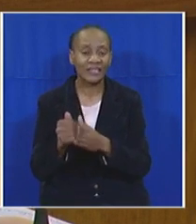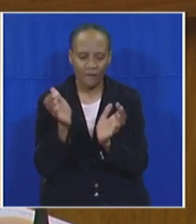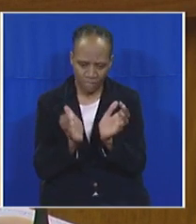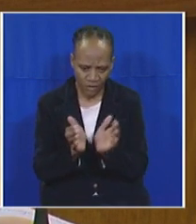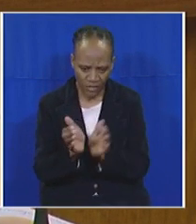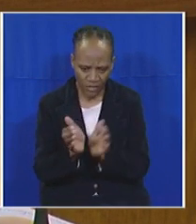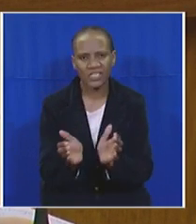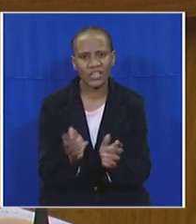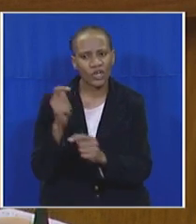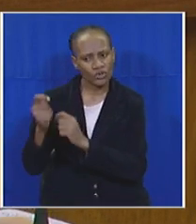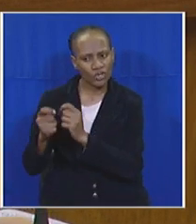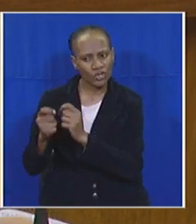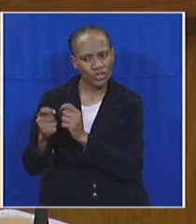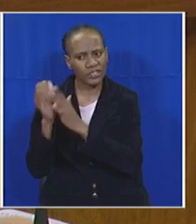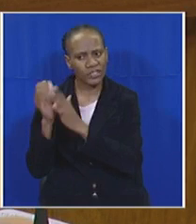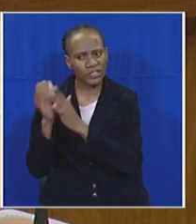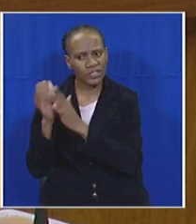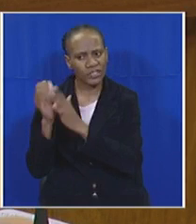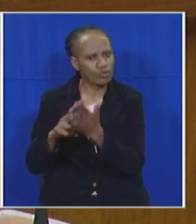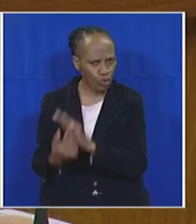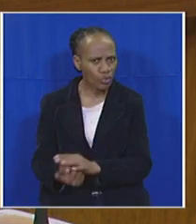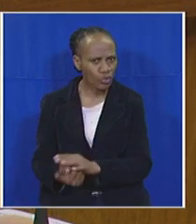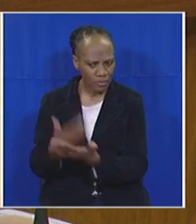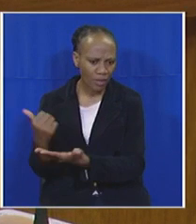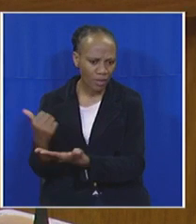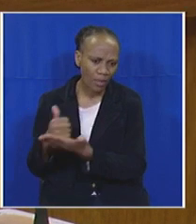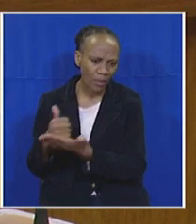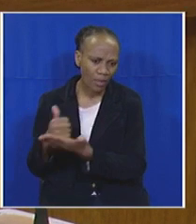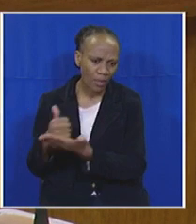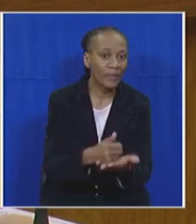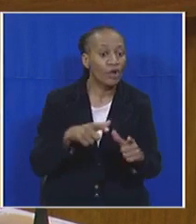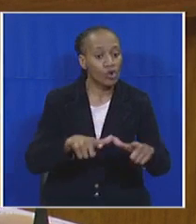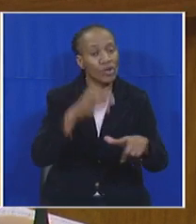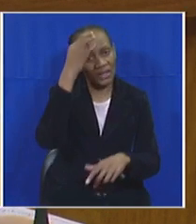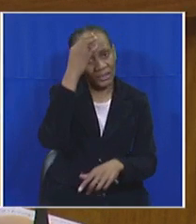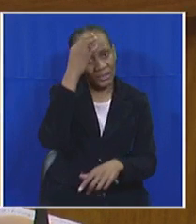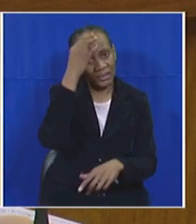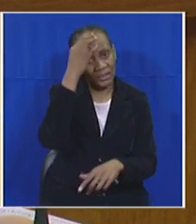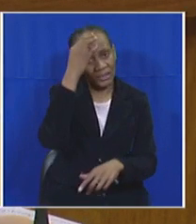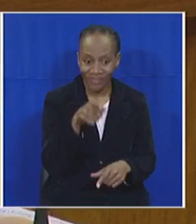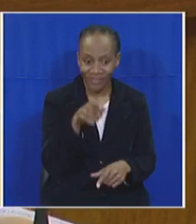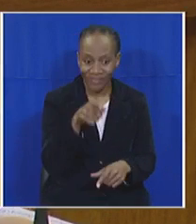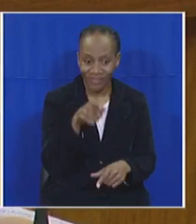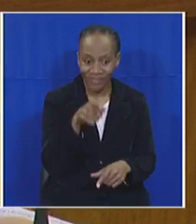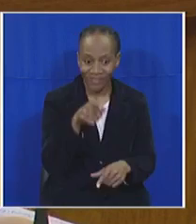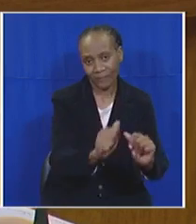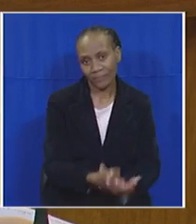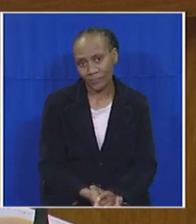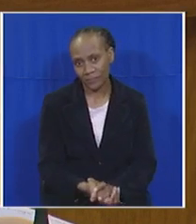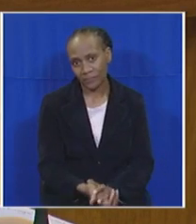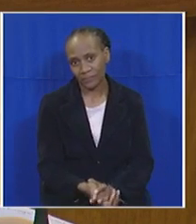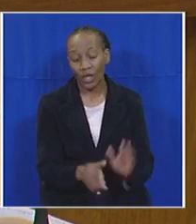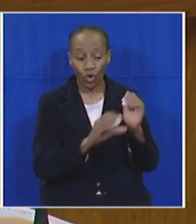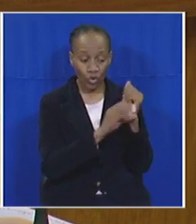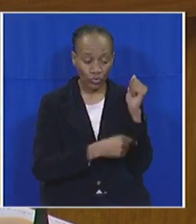facilitator, traditional authorities have a role to assist local municipalities in meeting their objectives. As enshrined